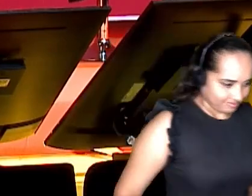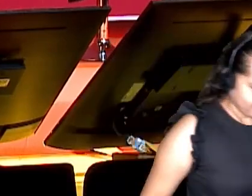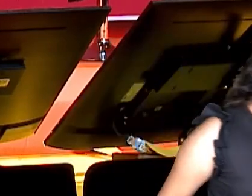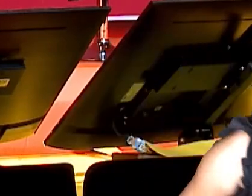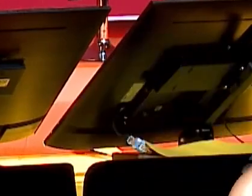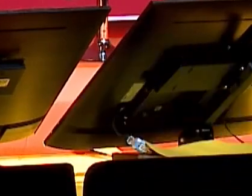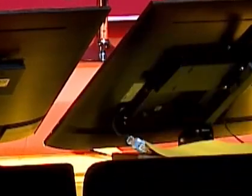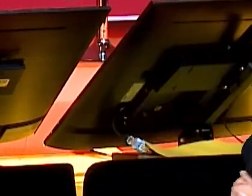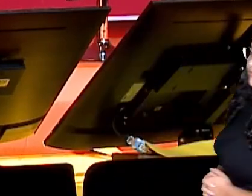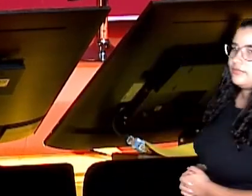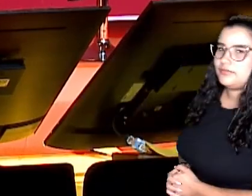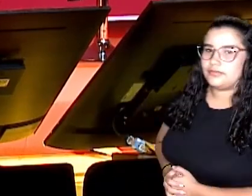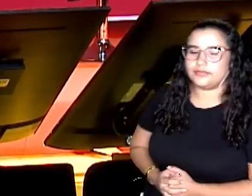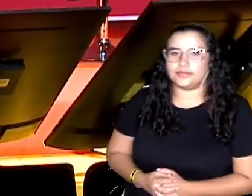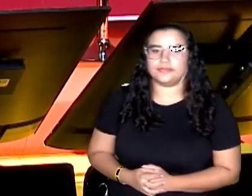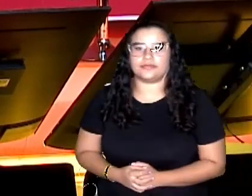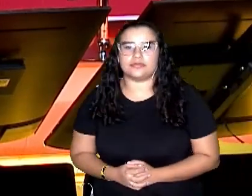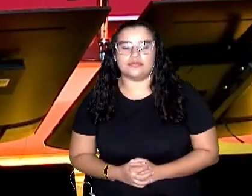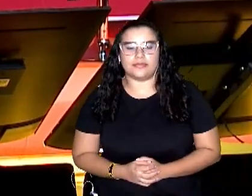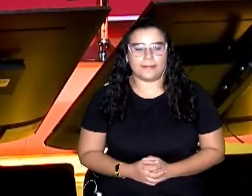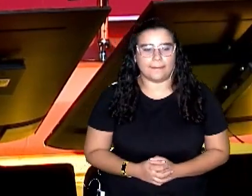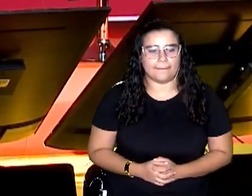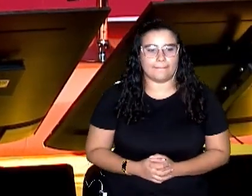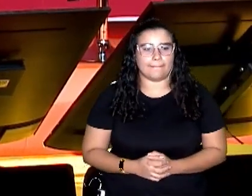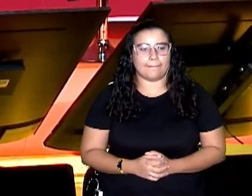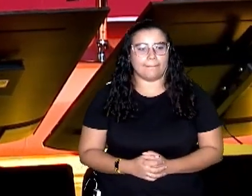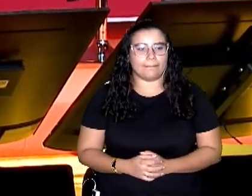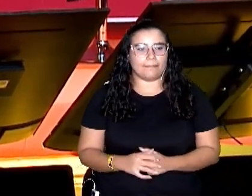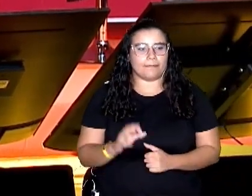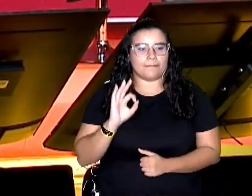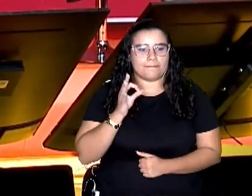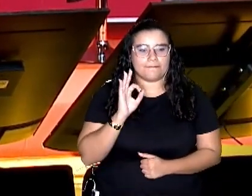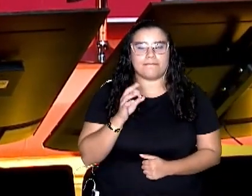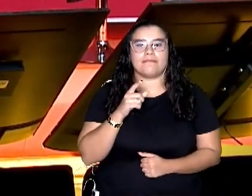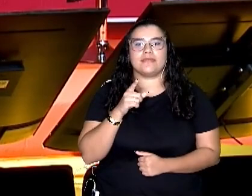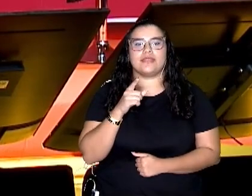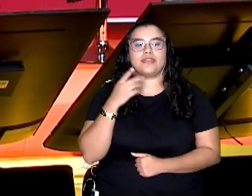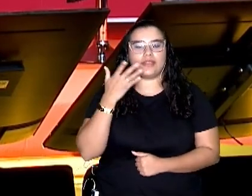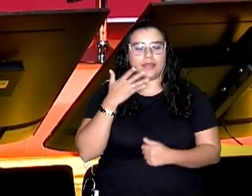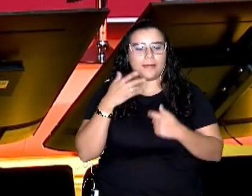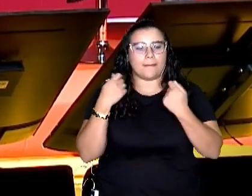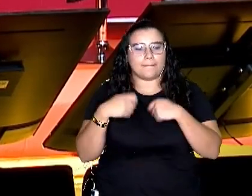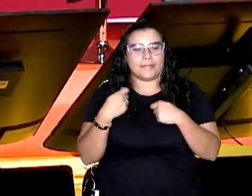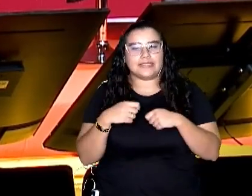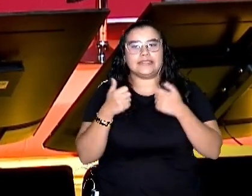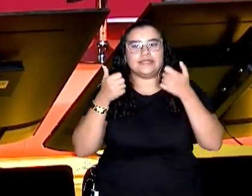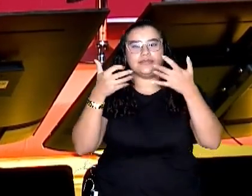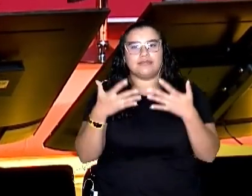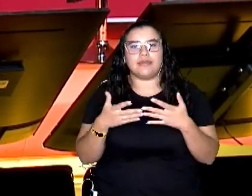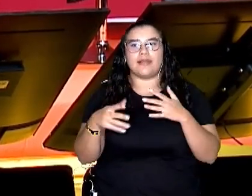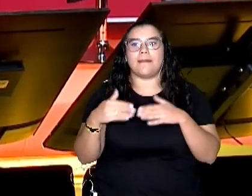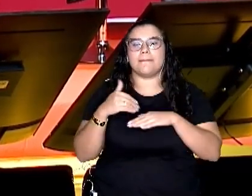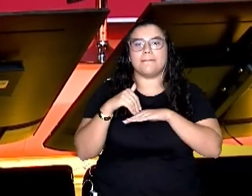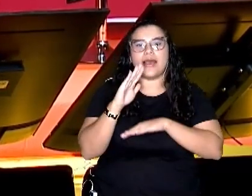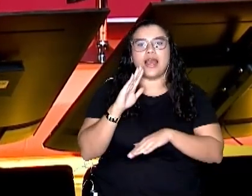will the tax function now be required to talk more to the operations, finance, and strategic team in view of